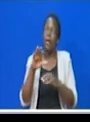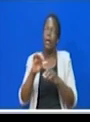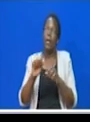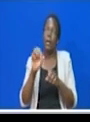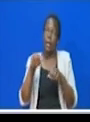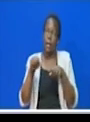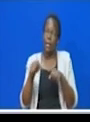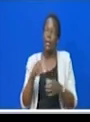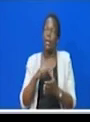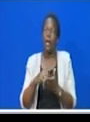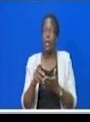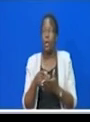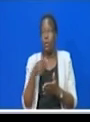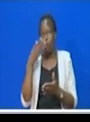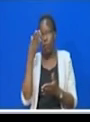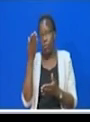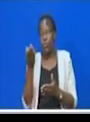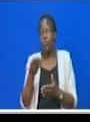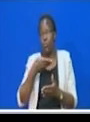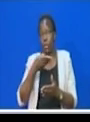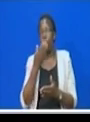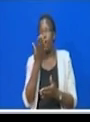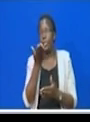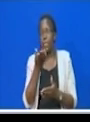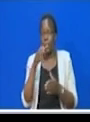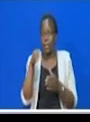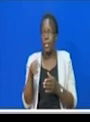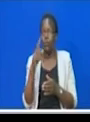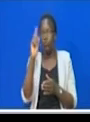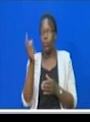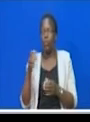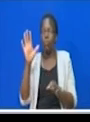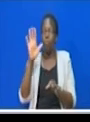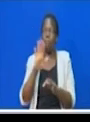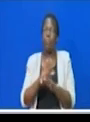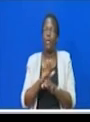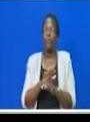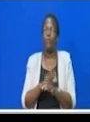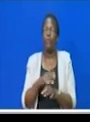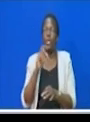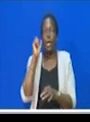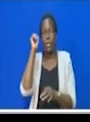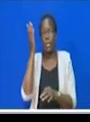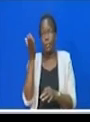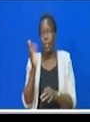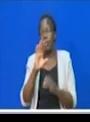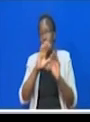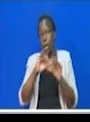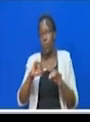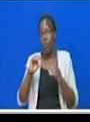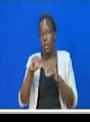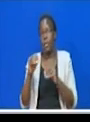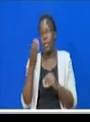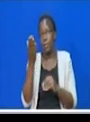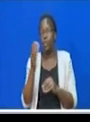correct responses required in this question, you must fully understand it. And by doing so, you should